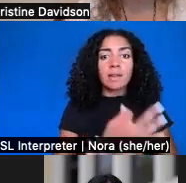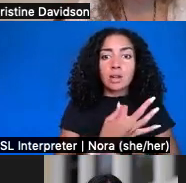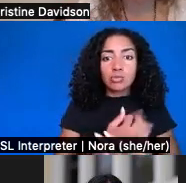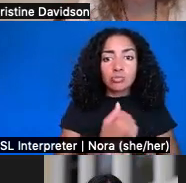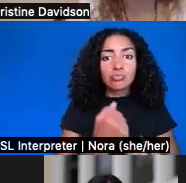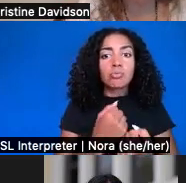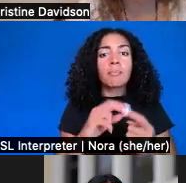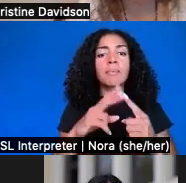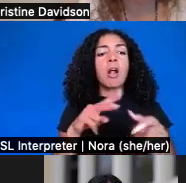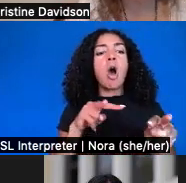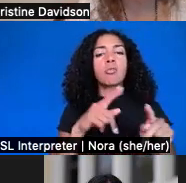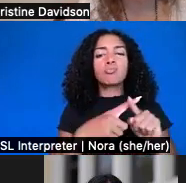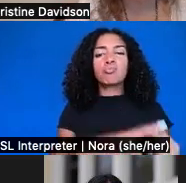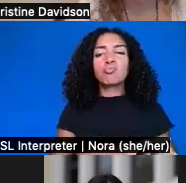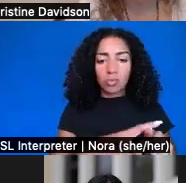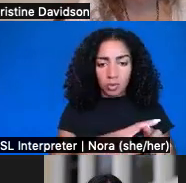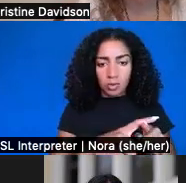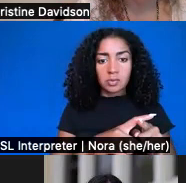gender-based violence is.